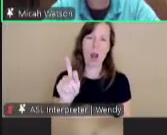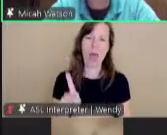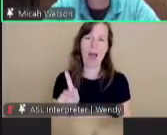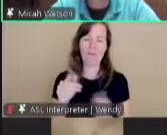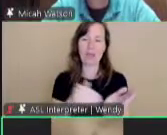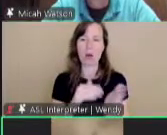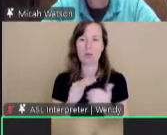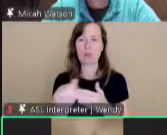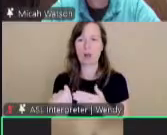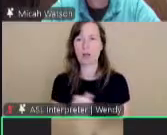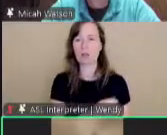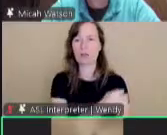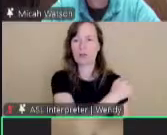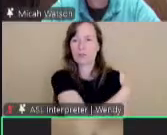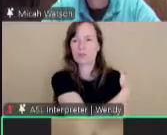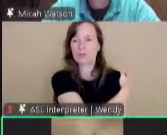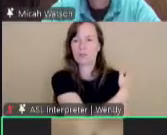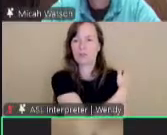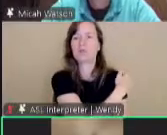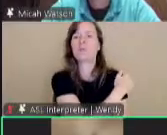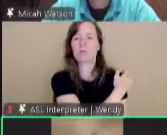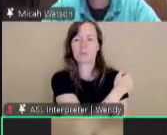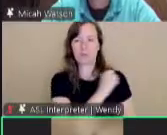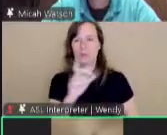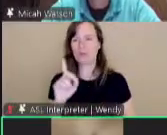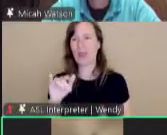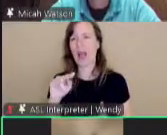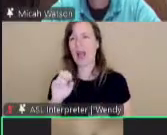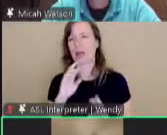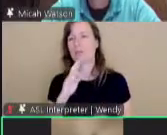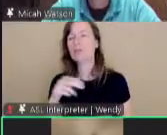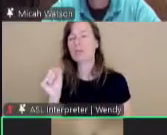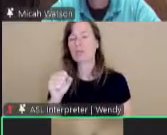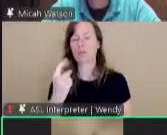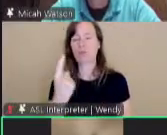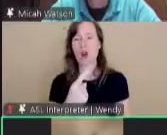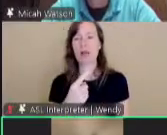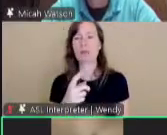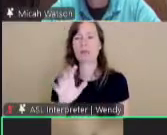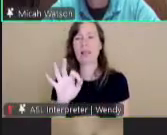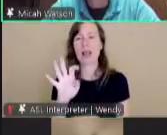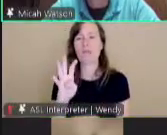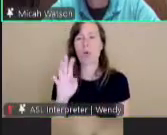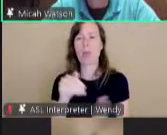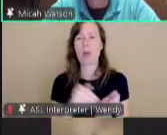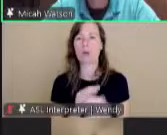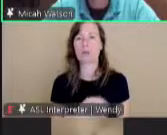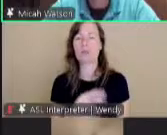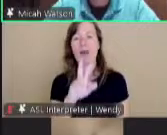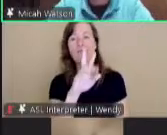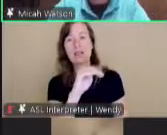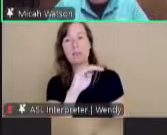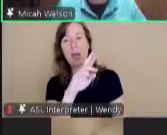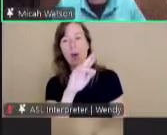$94,500. As you're right on the nose, 94,000. Vice Mayor Briner.